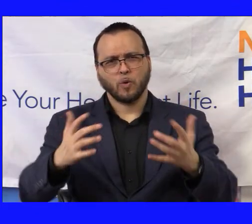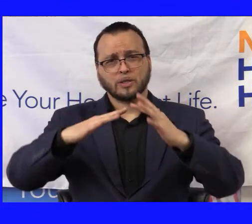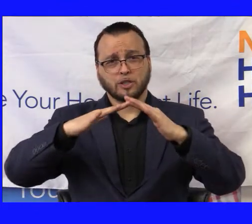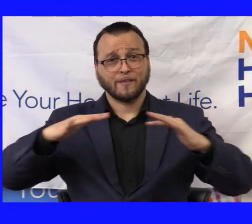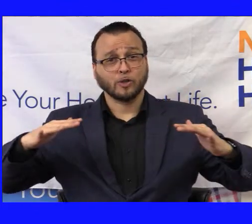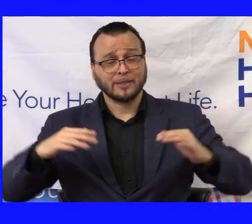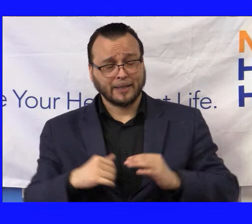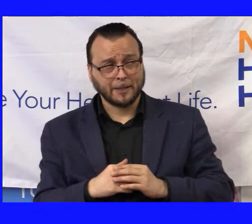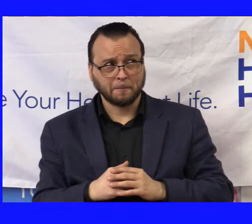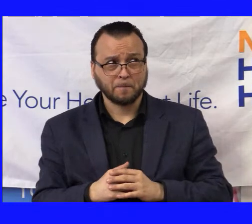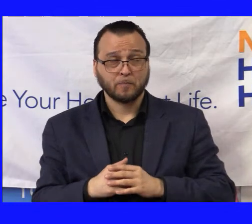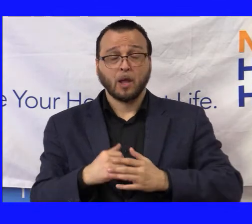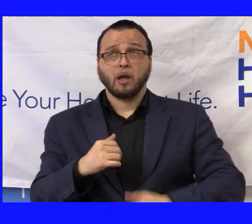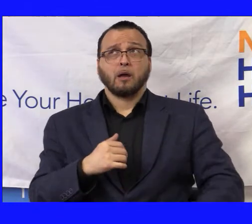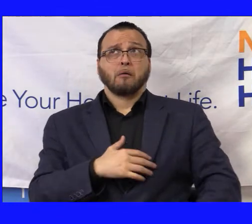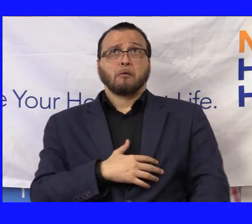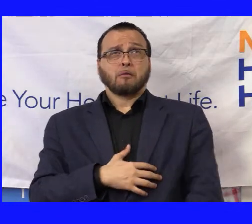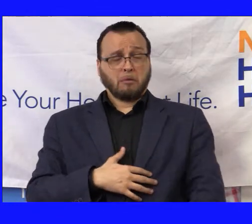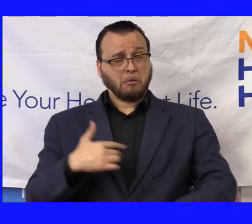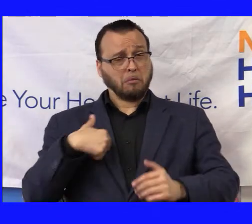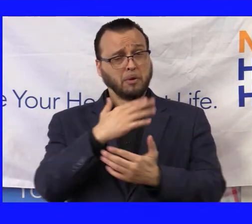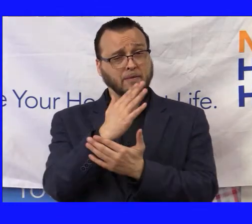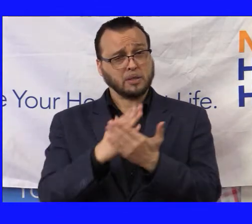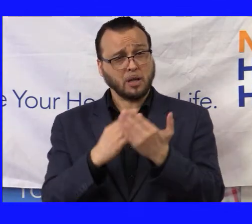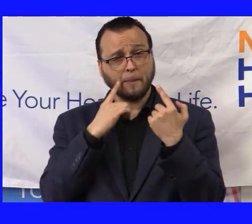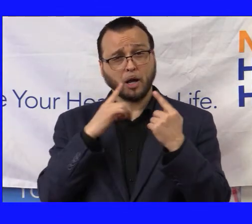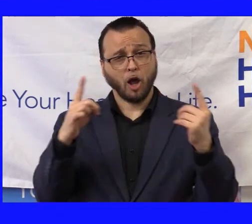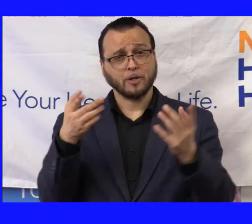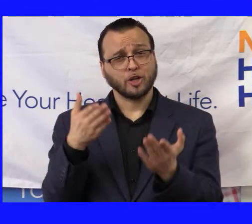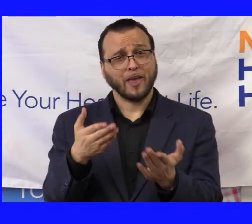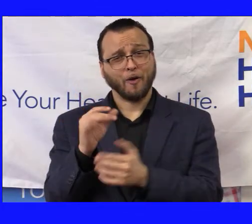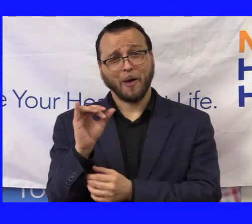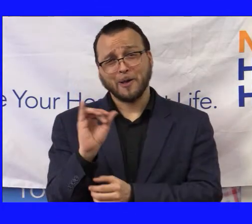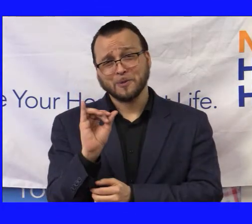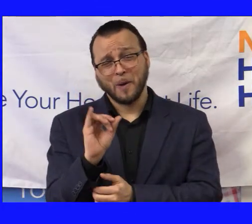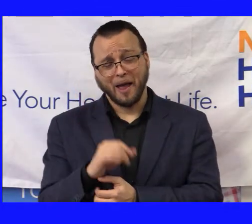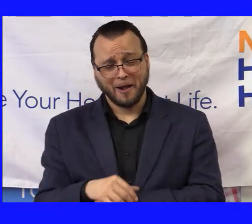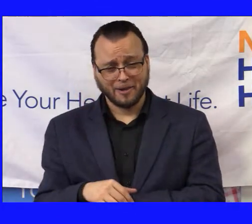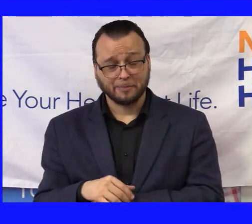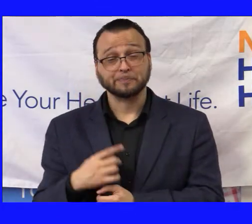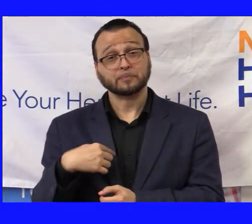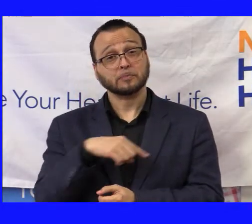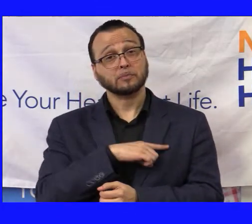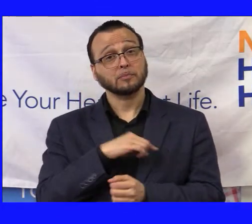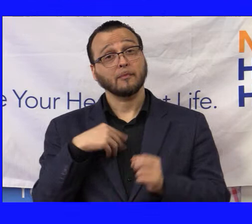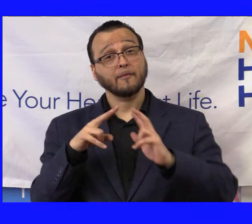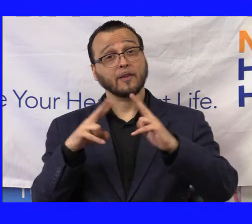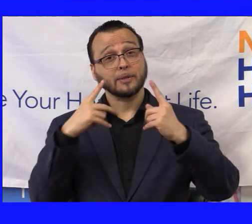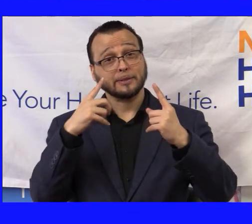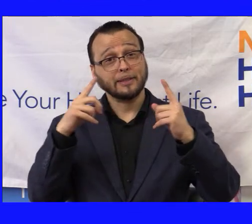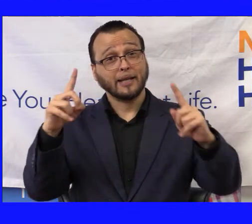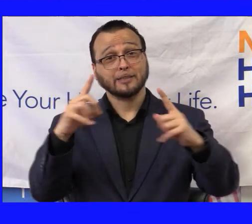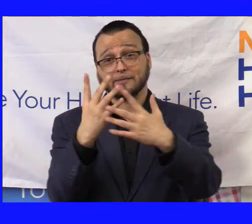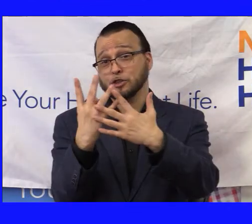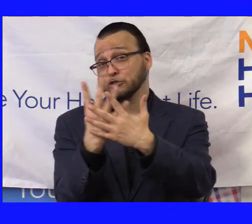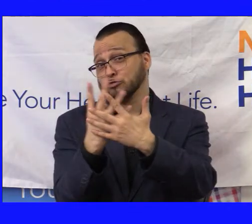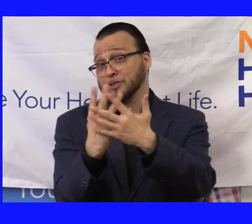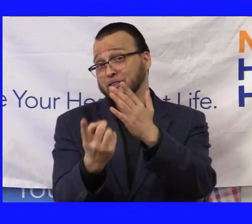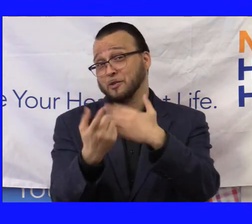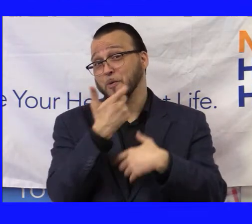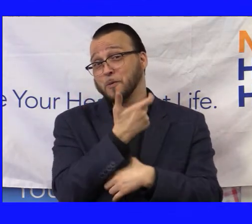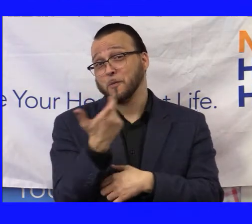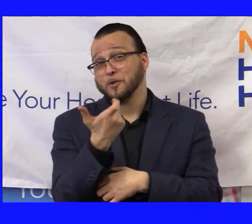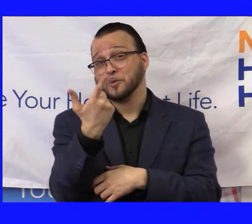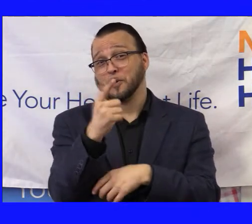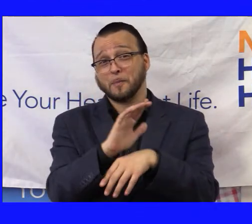we've had some accomplishments there as well. We had a really successful screening of a movie called Black Men